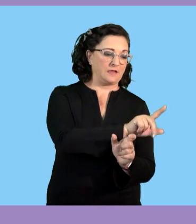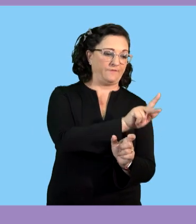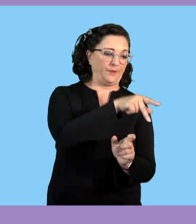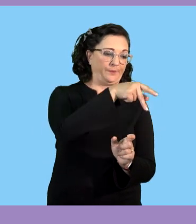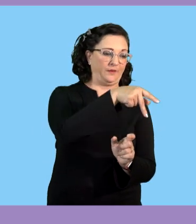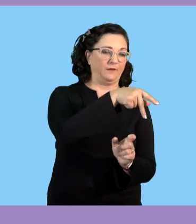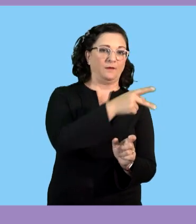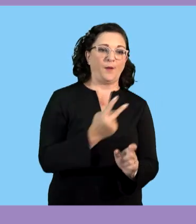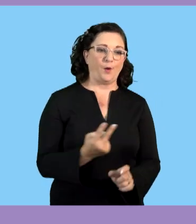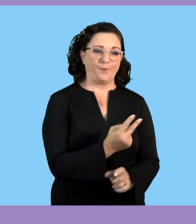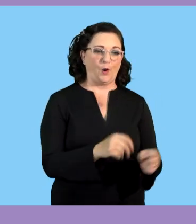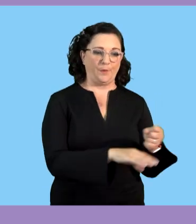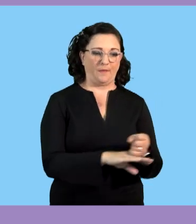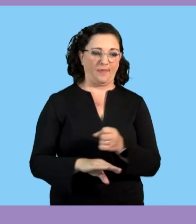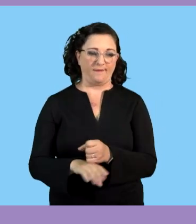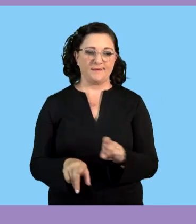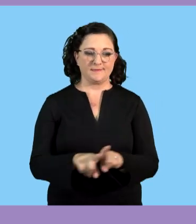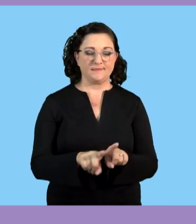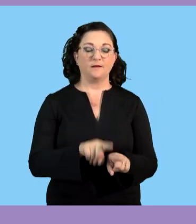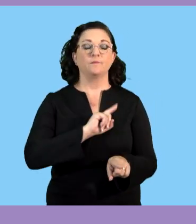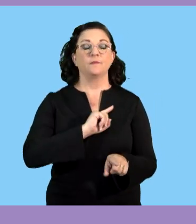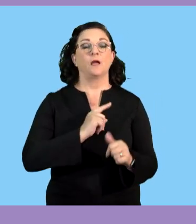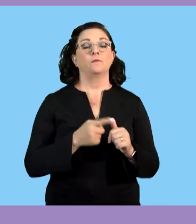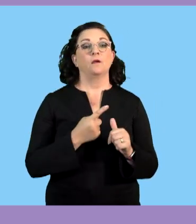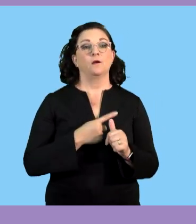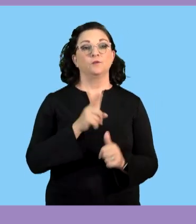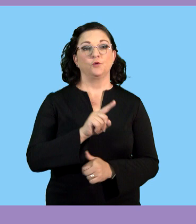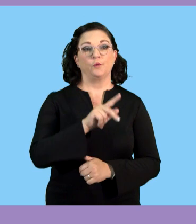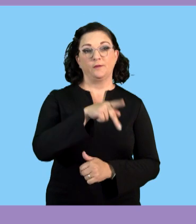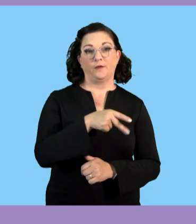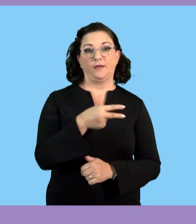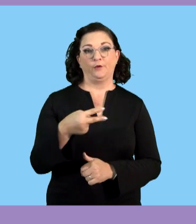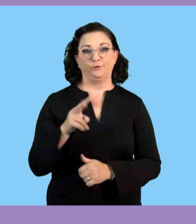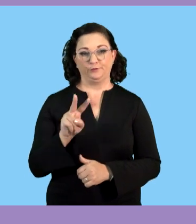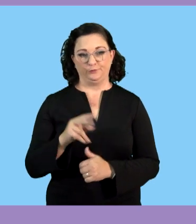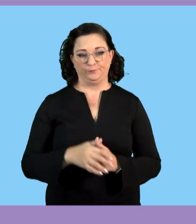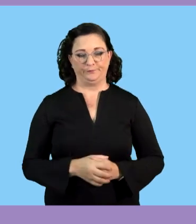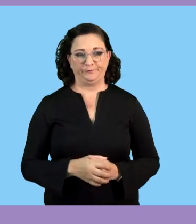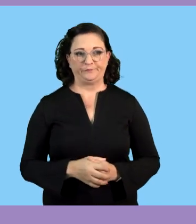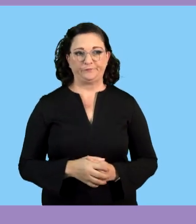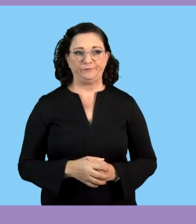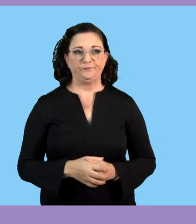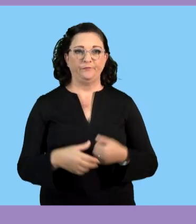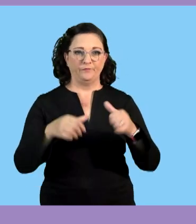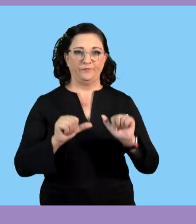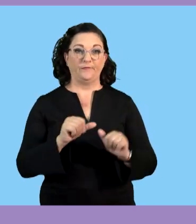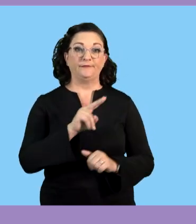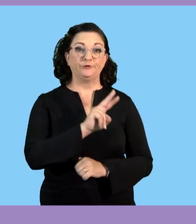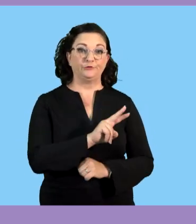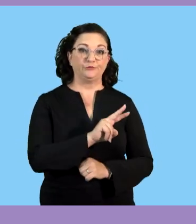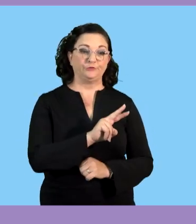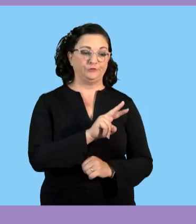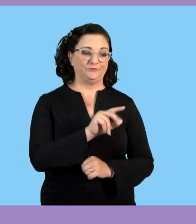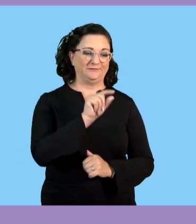That means that our p is equals to 2. Let's move on to the next one. Now we have